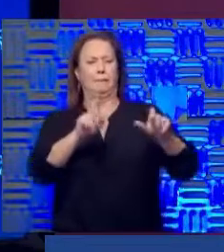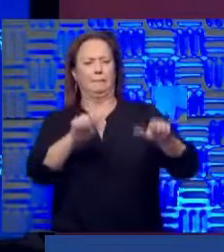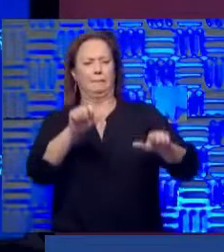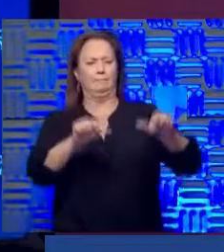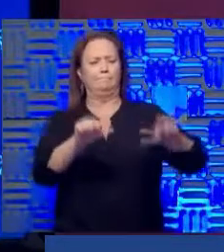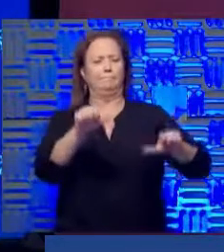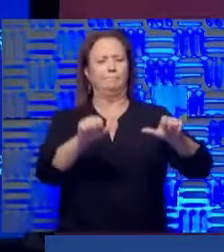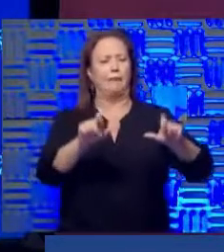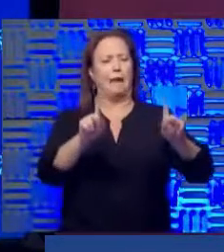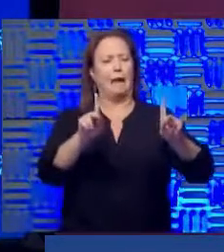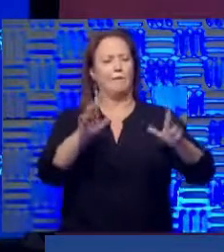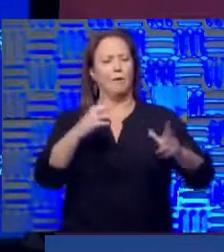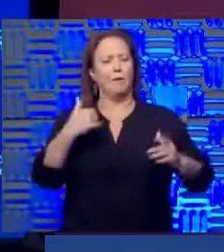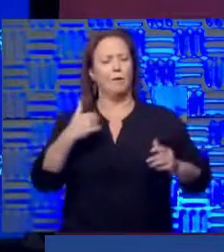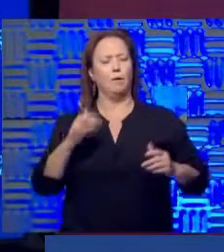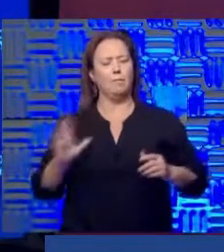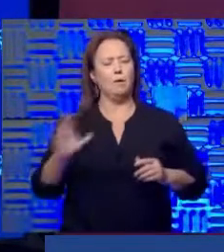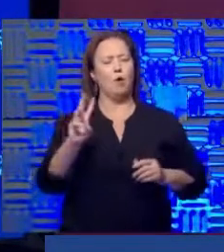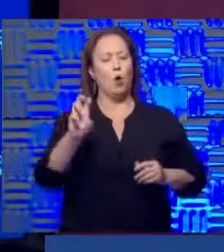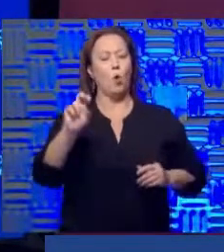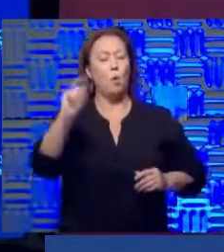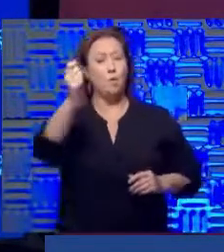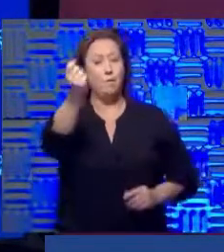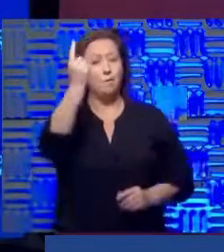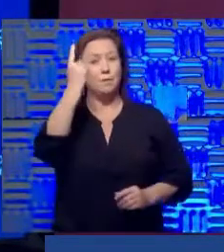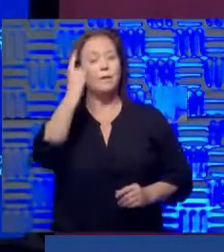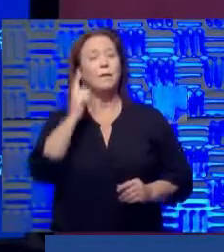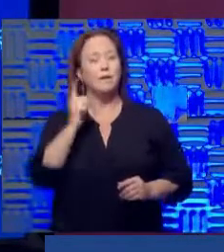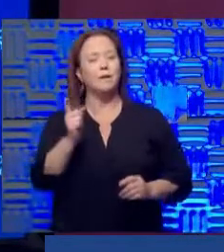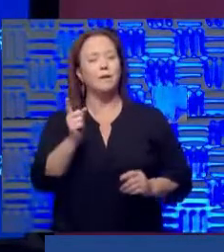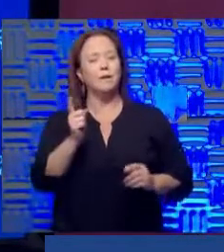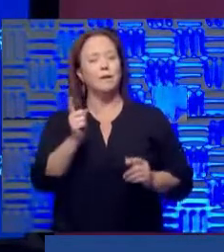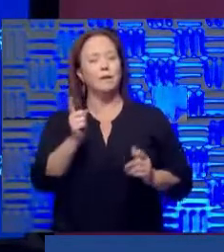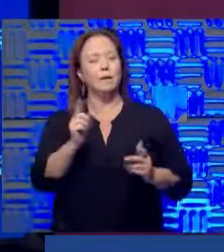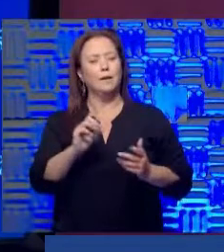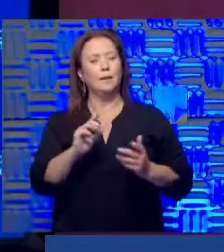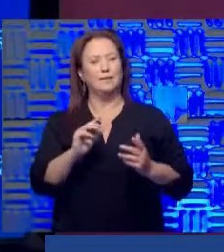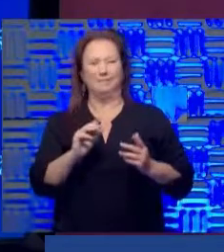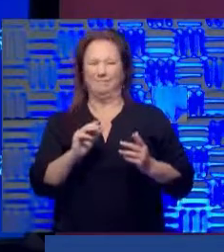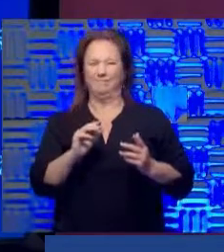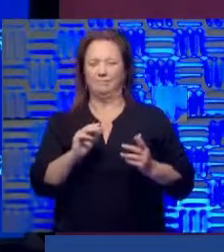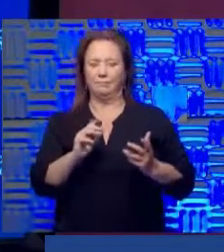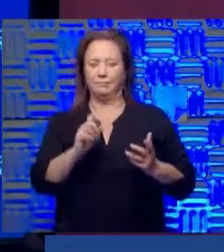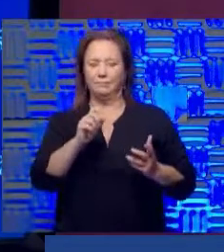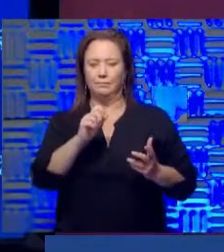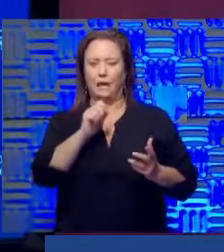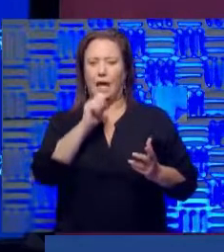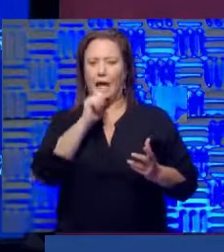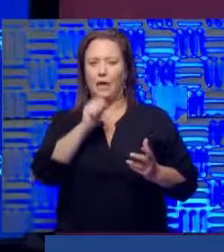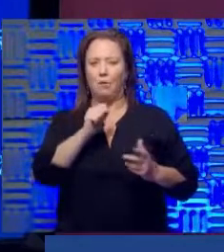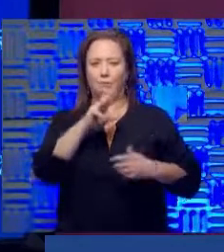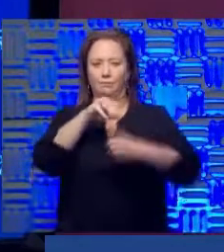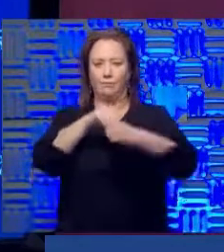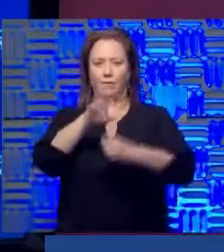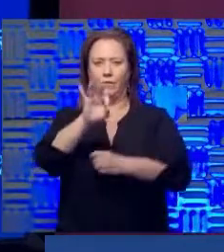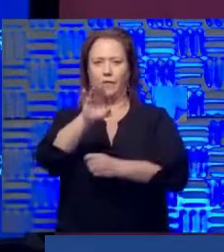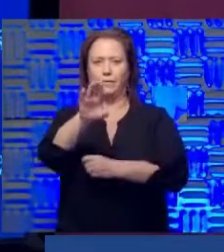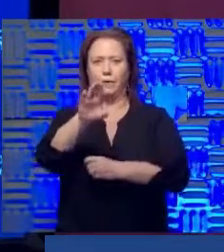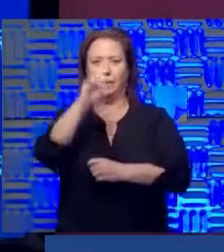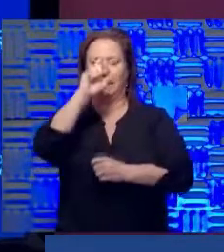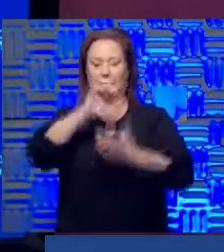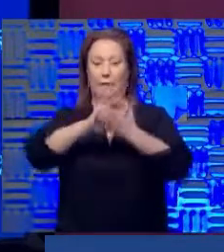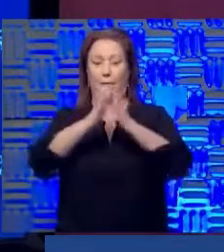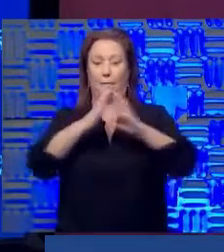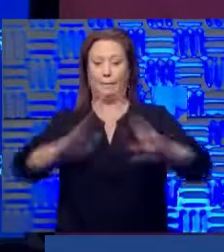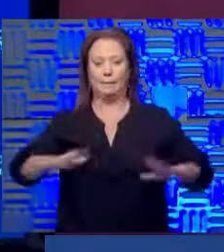own take on what needs to happen, it's getting pretty nasty out there. I don't do Facebook because I actually value peace in my